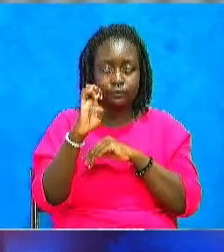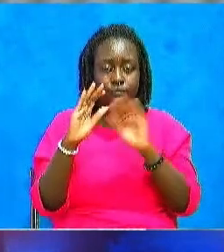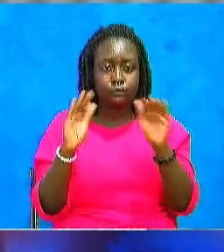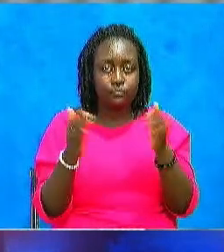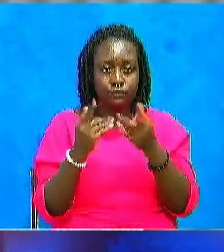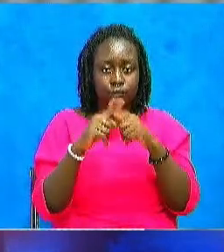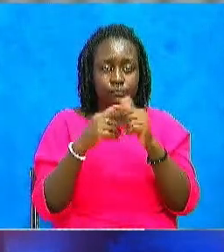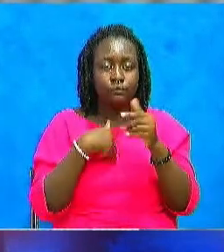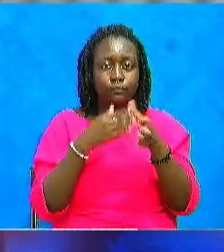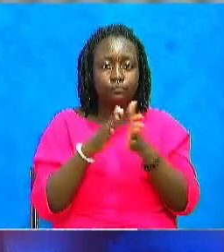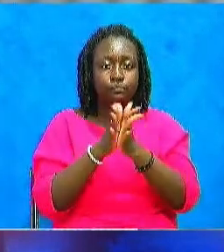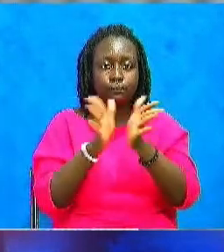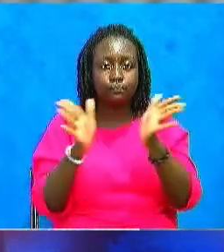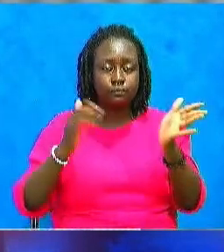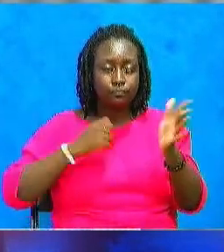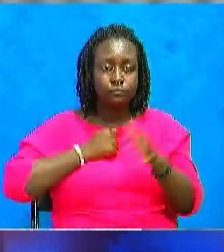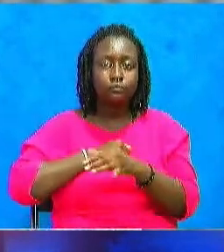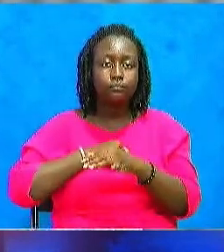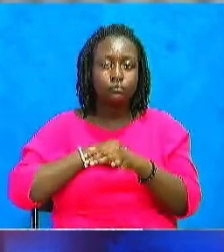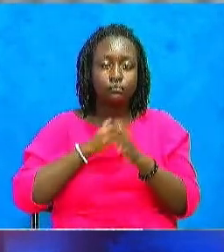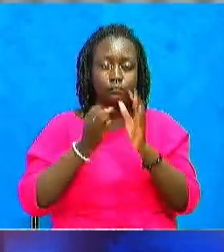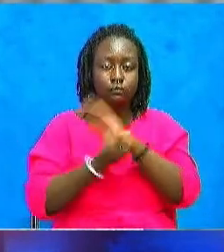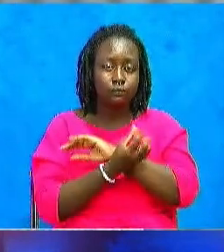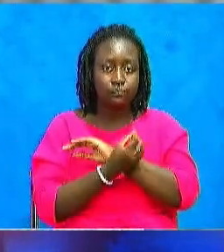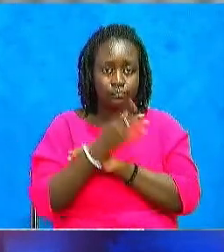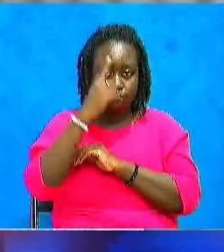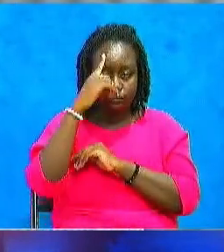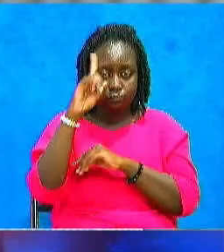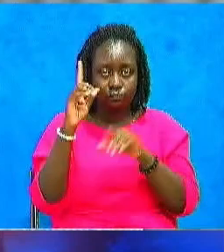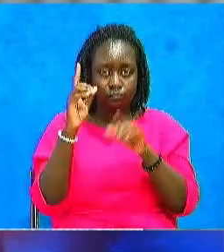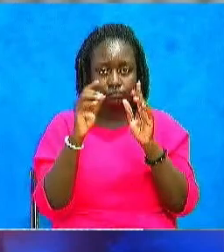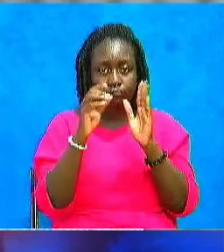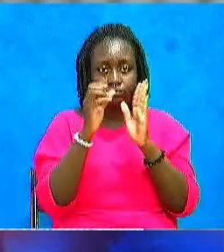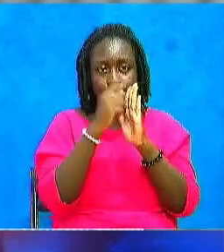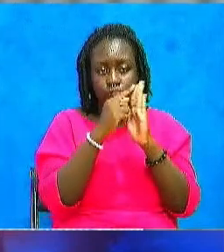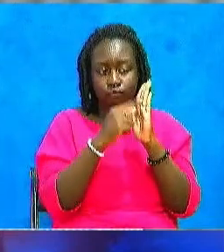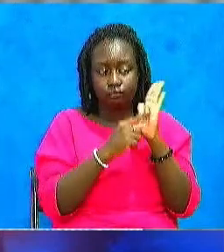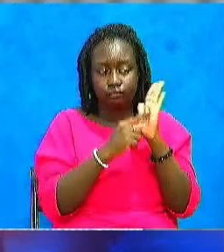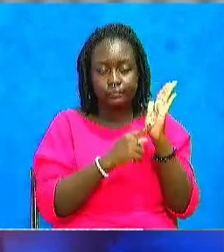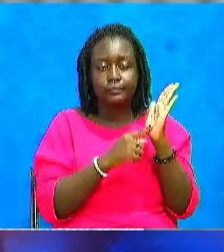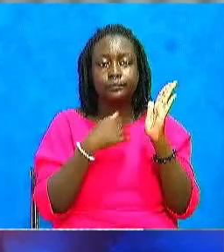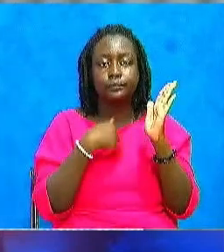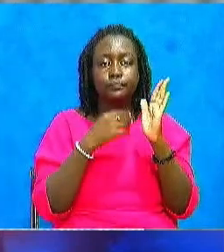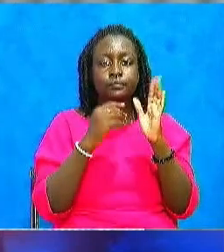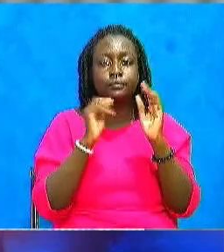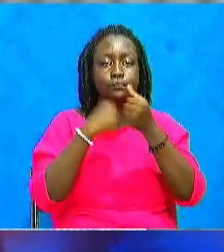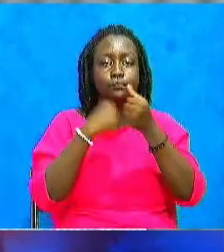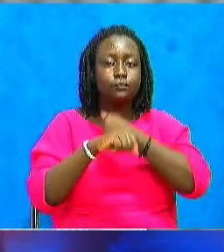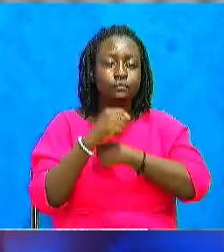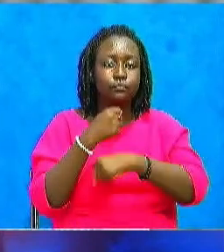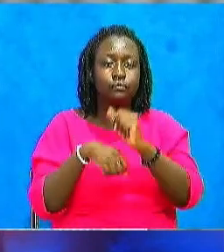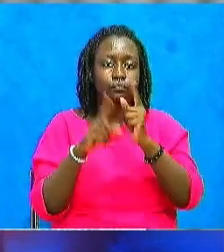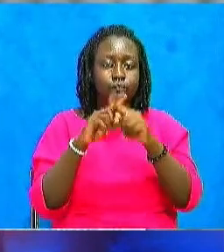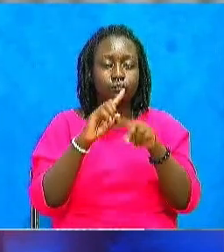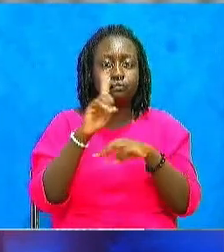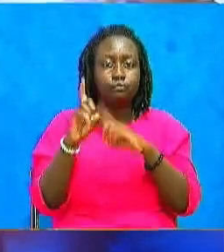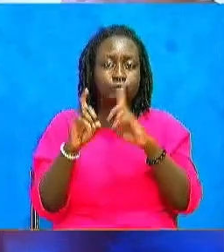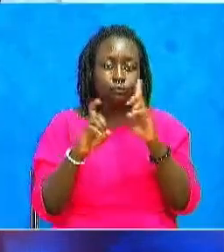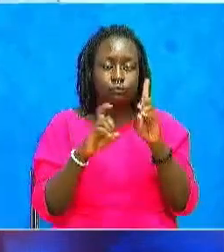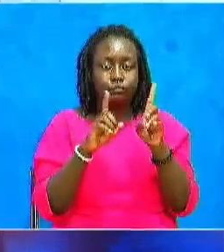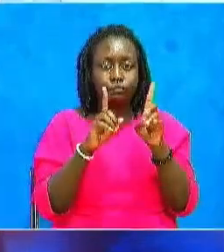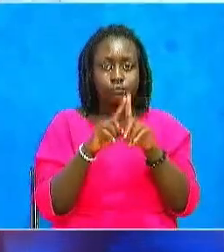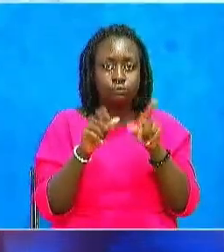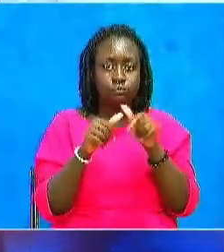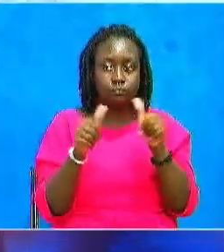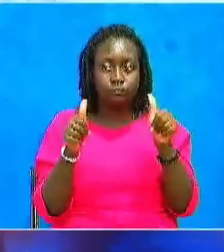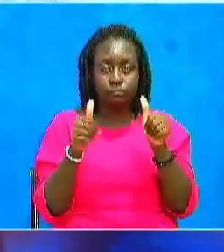provide a public justification for the expenditure and name the individuals, enumerate the actions taken to address the audit queries, as well as measures